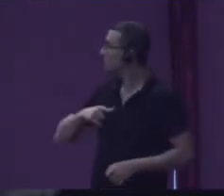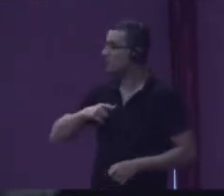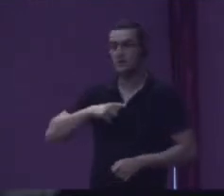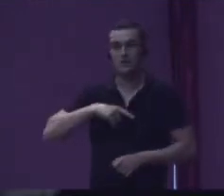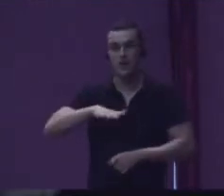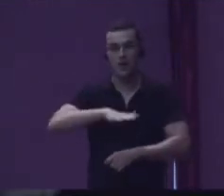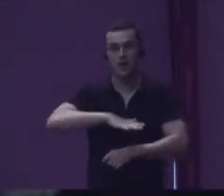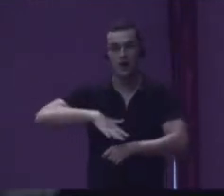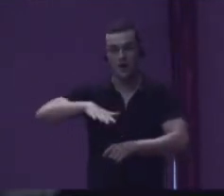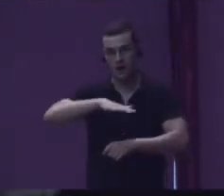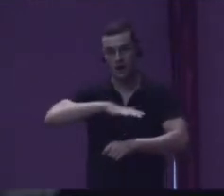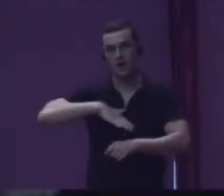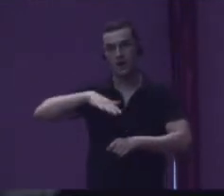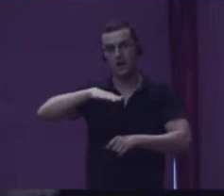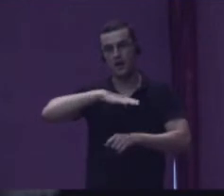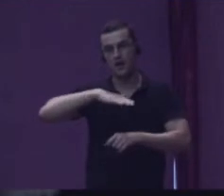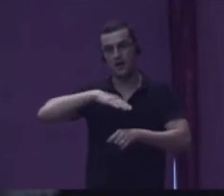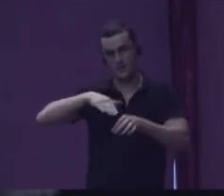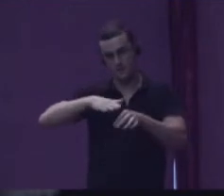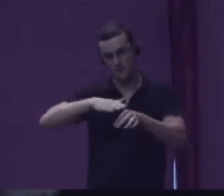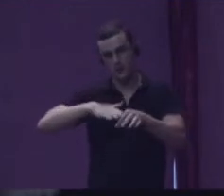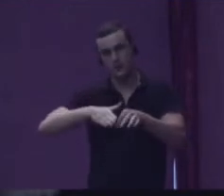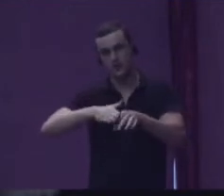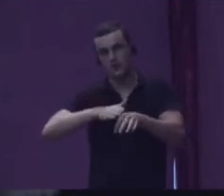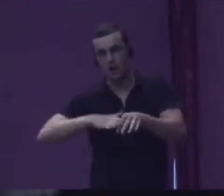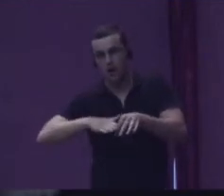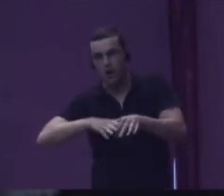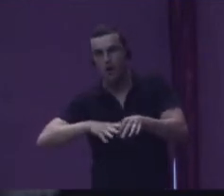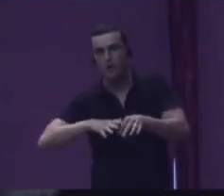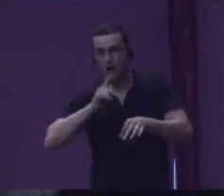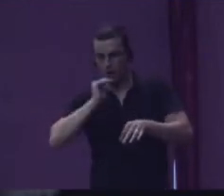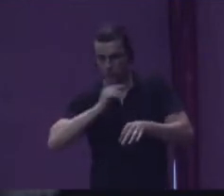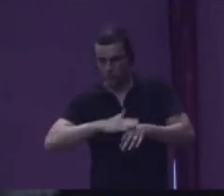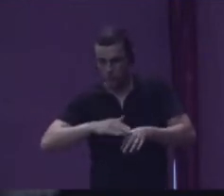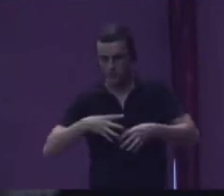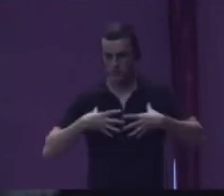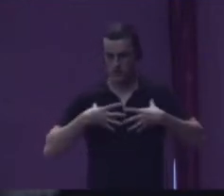the breasts. These are all, the breasts particularly to heat the milk,